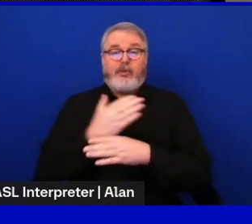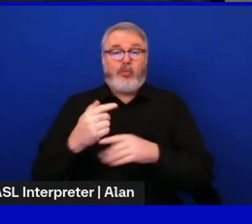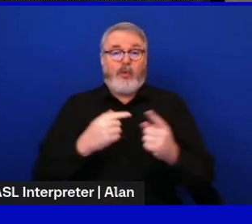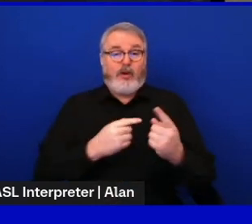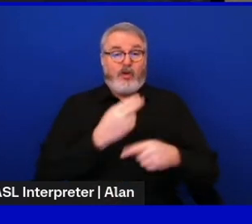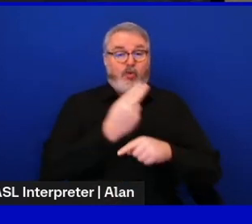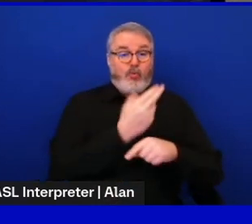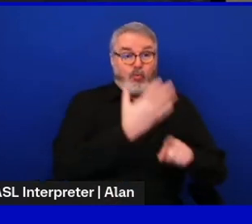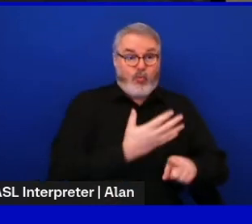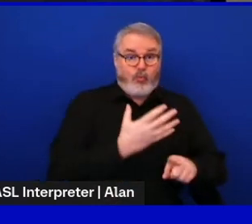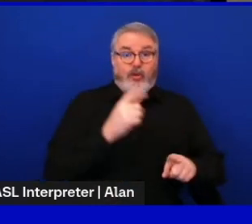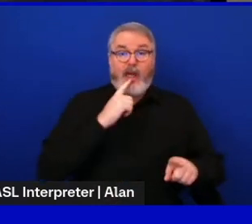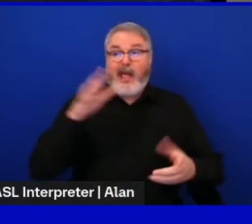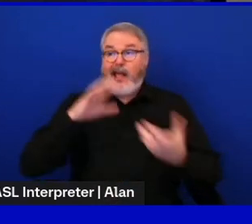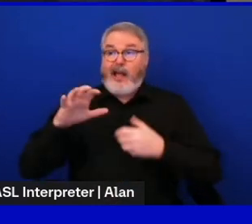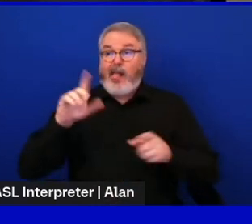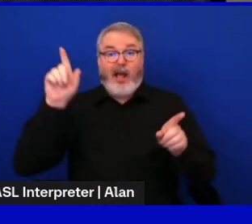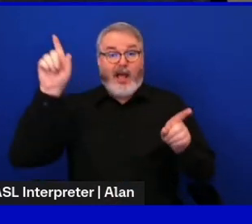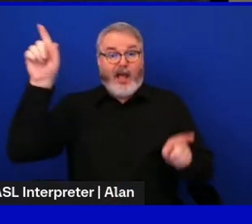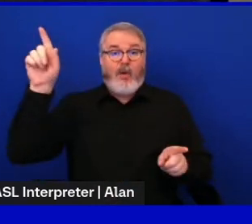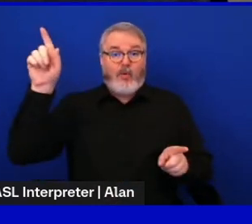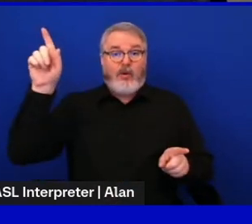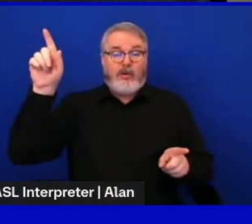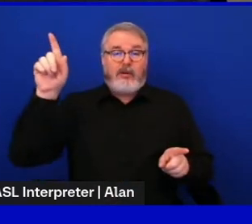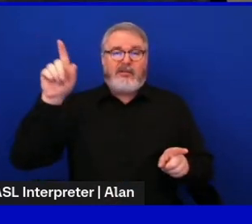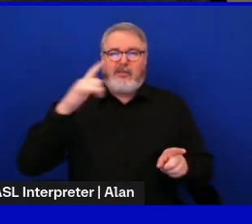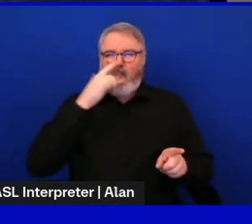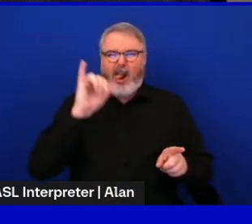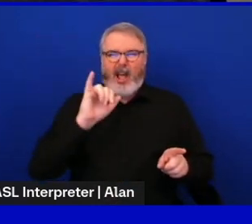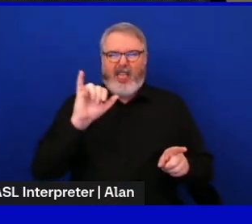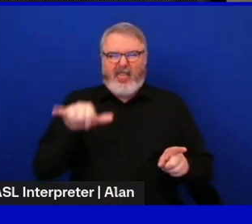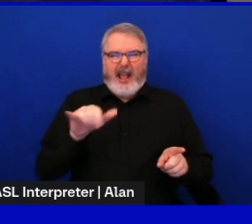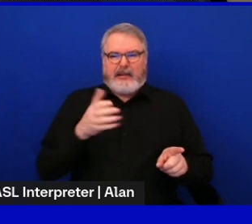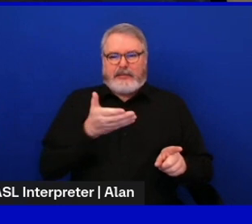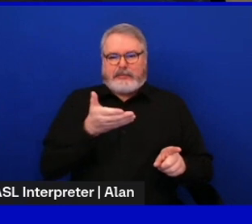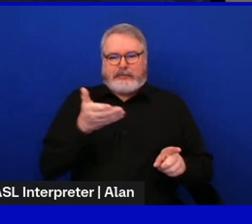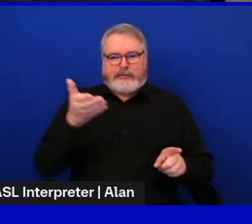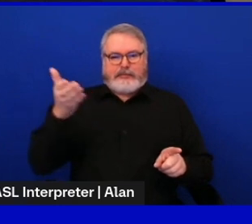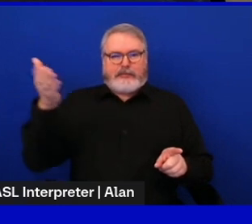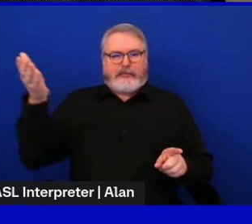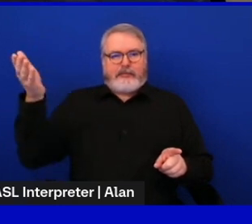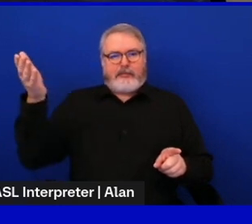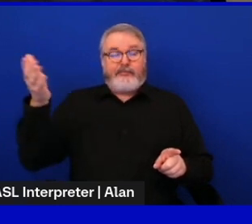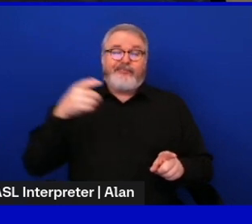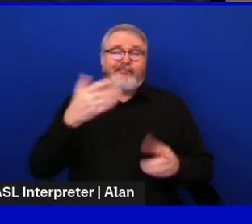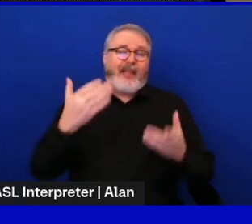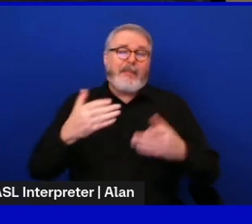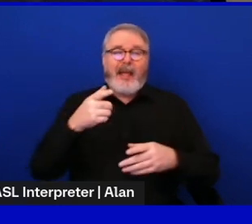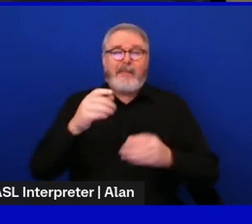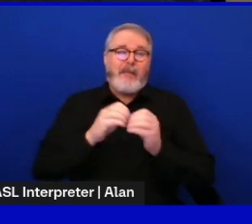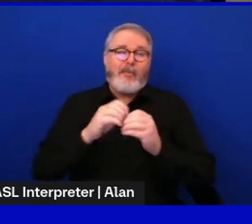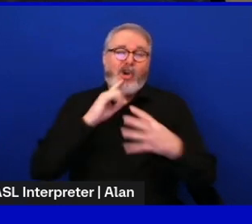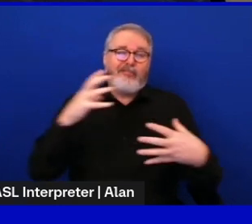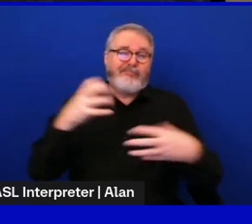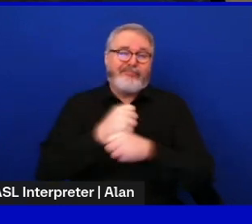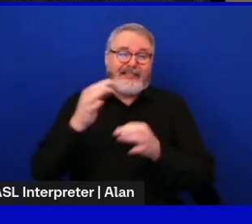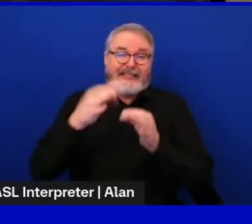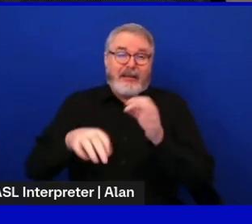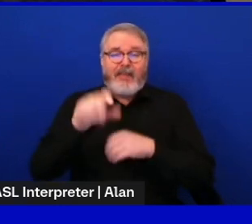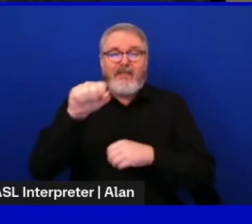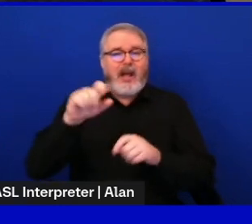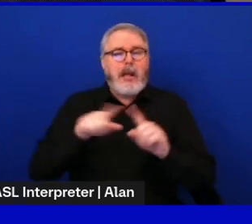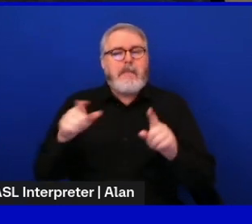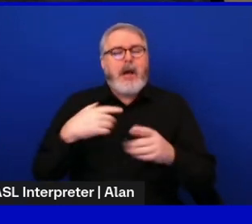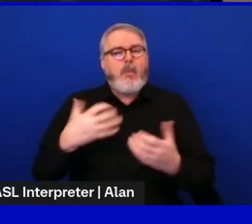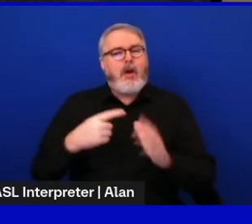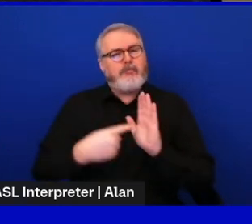cloud infrastructure on the other end is it would look something like that. It's probably a little bit simplified, but to just kind of establish how the workflow